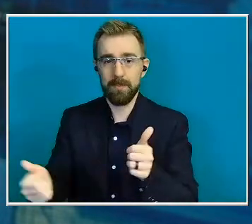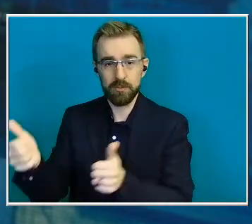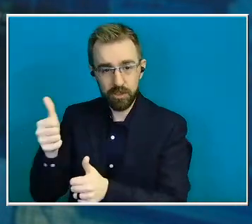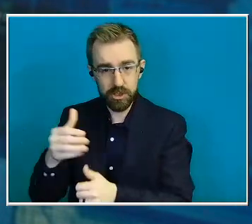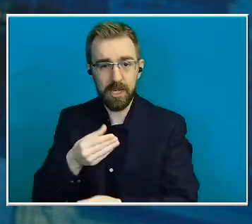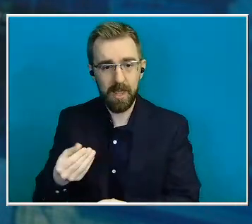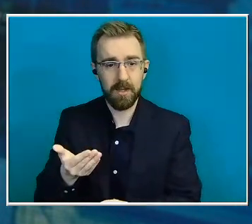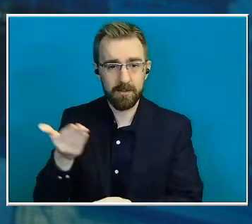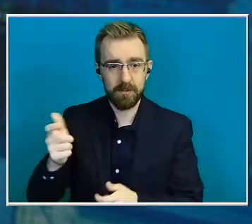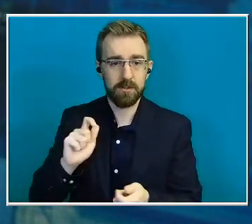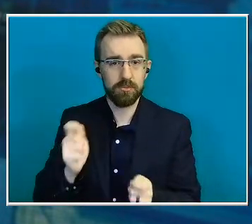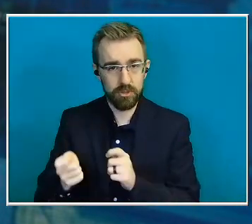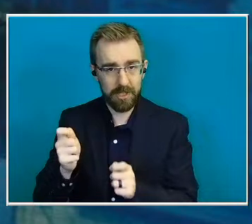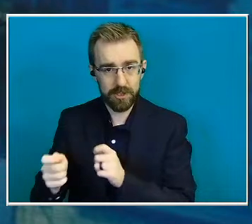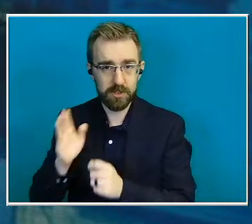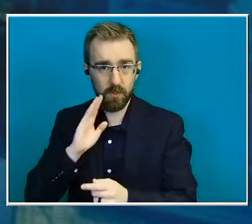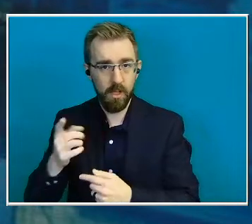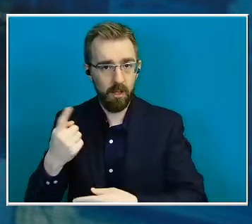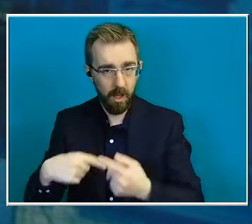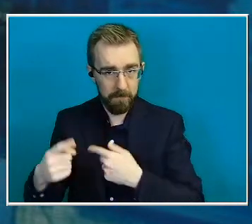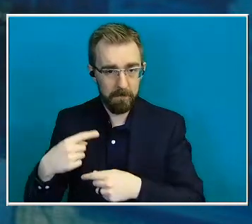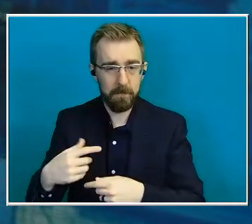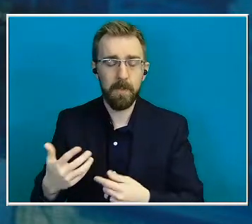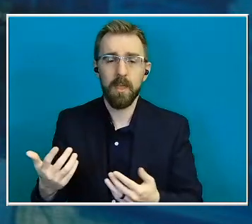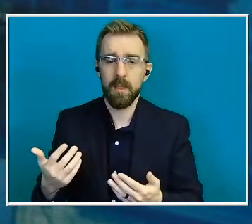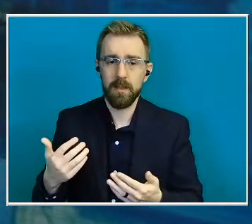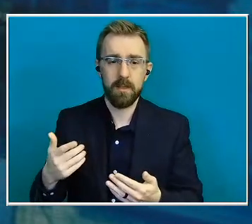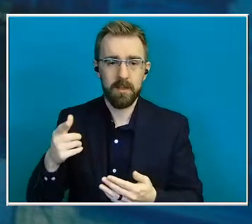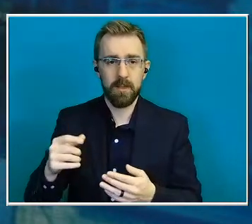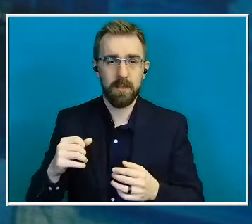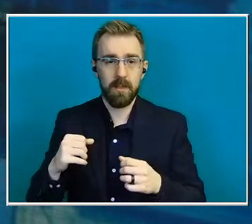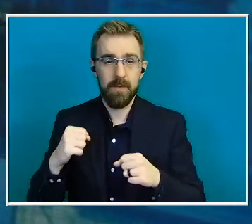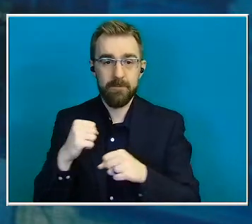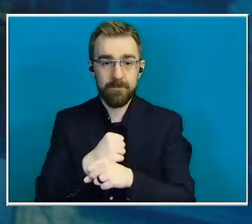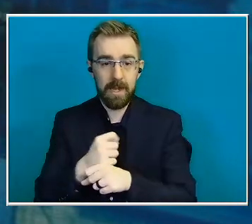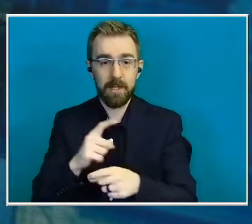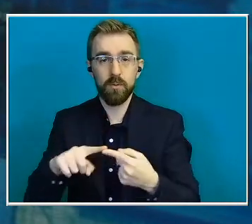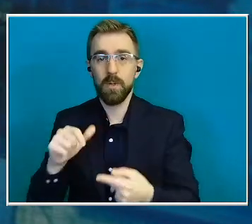that are coming. They're fighting not to increase benefits,